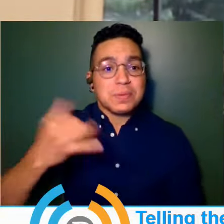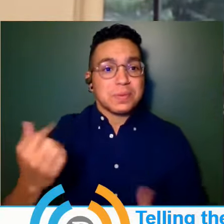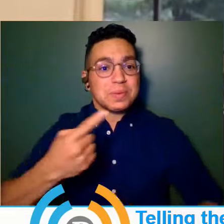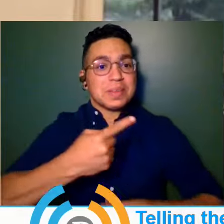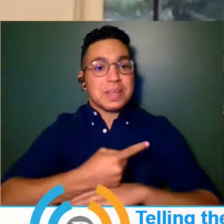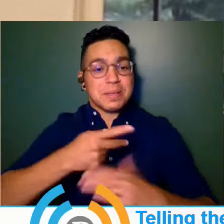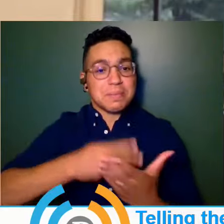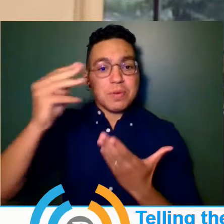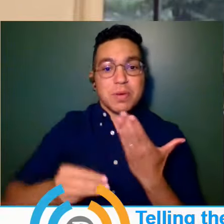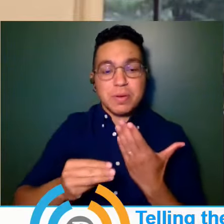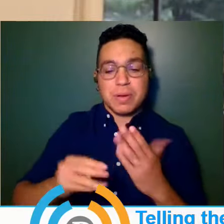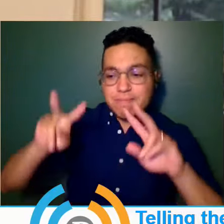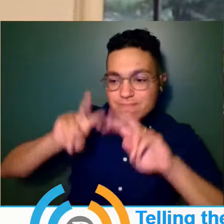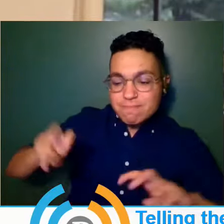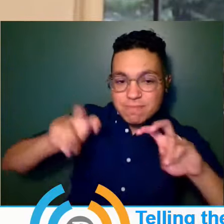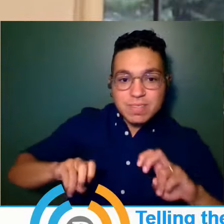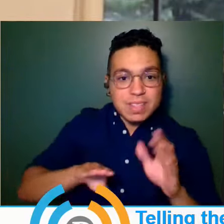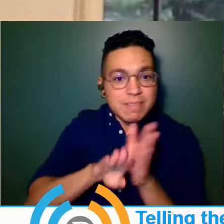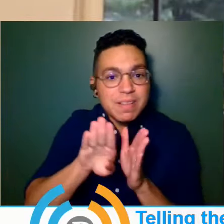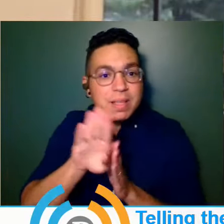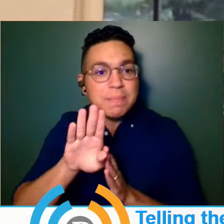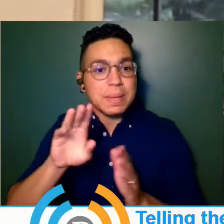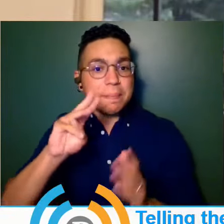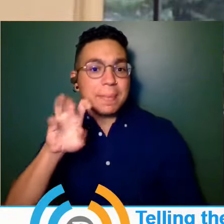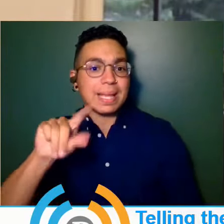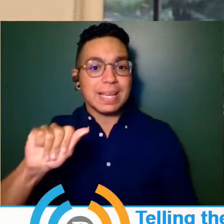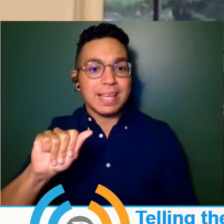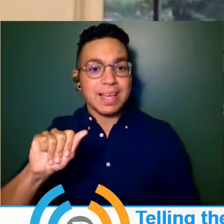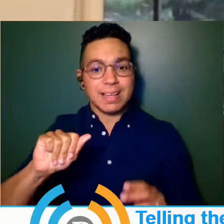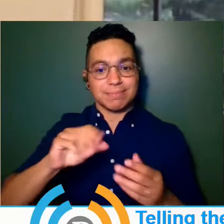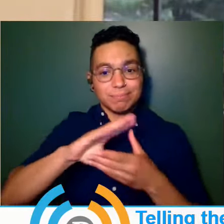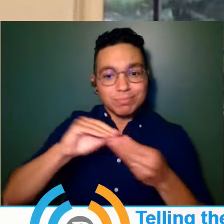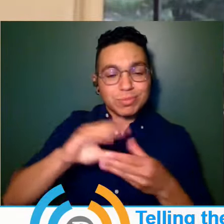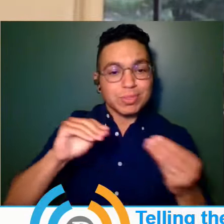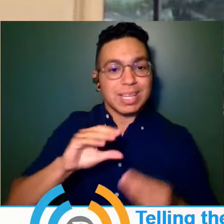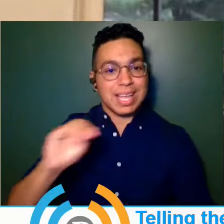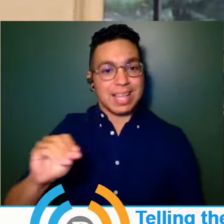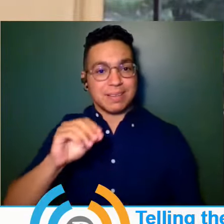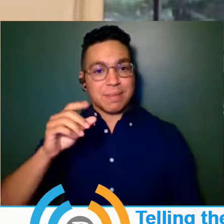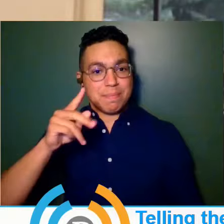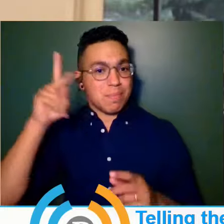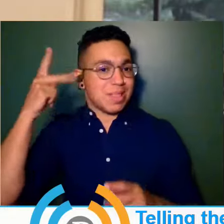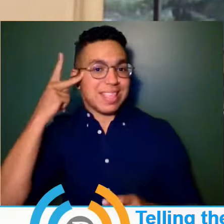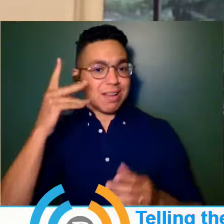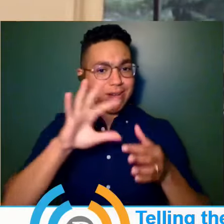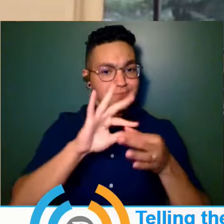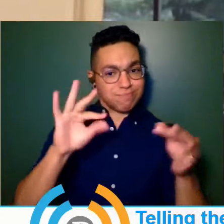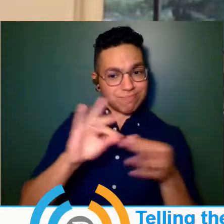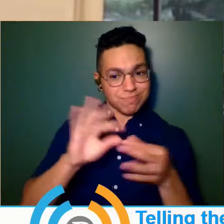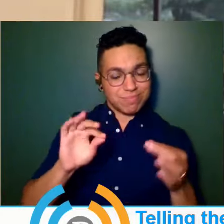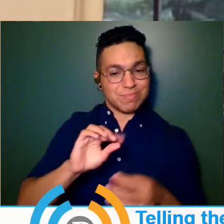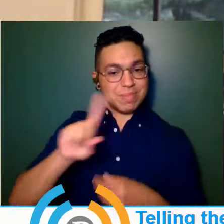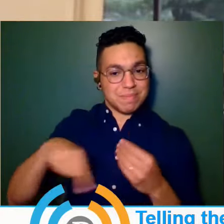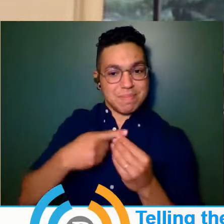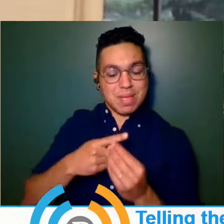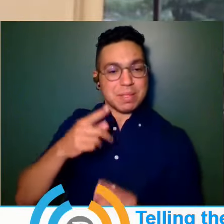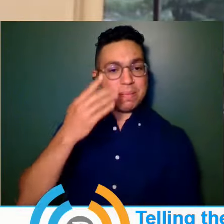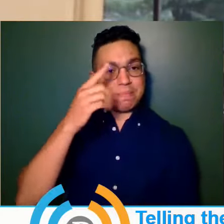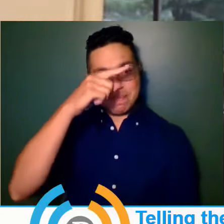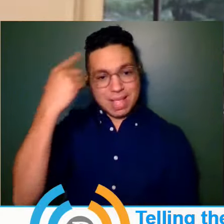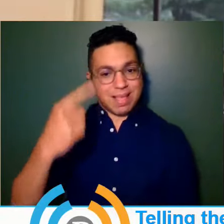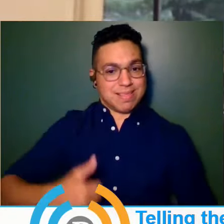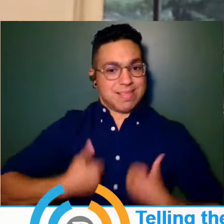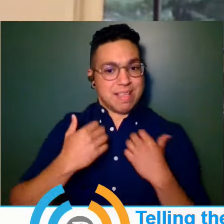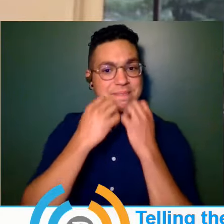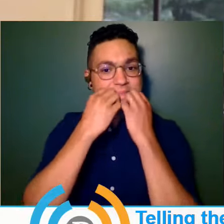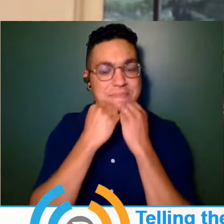media narratives and political rhetoric focused on Black Lives Matter protests here in Oregon. Since 1916, it has been a part